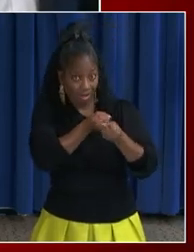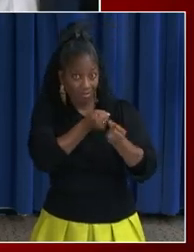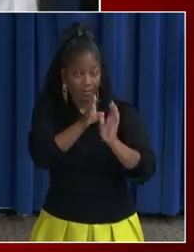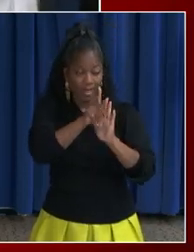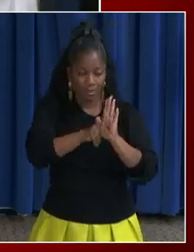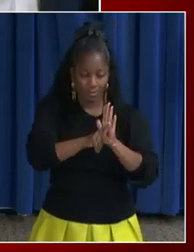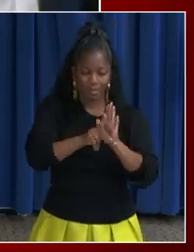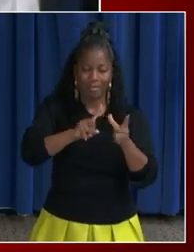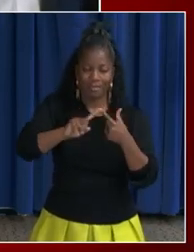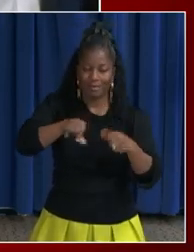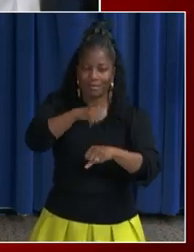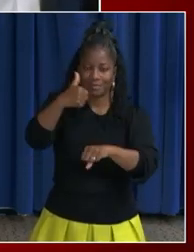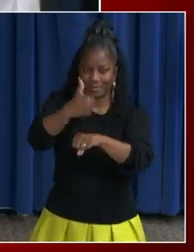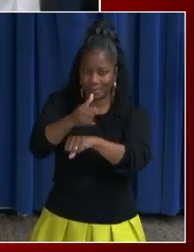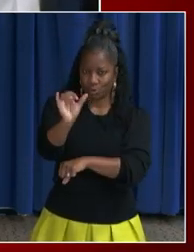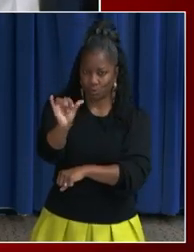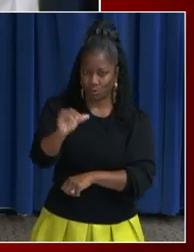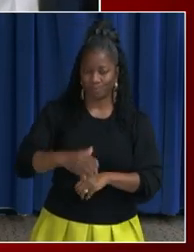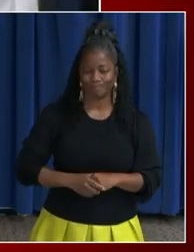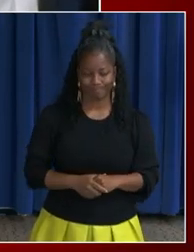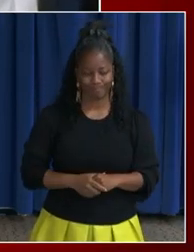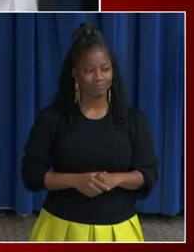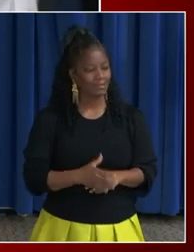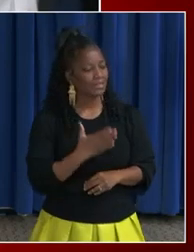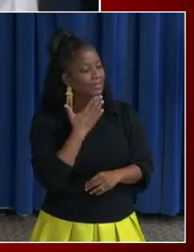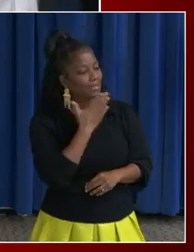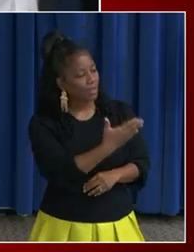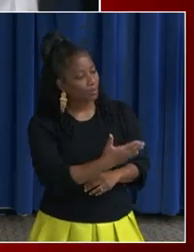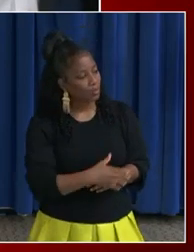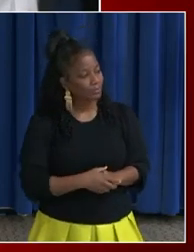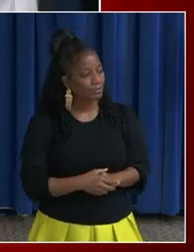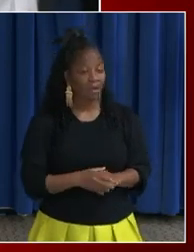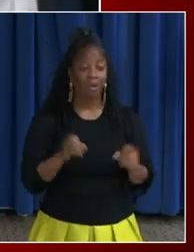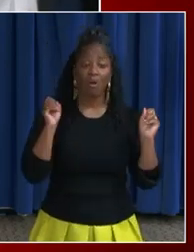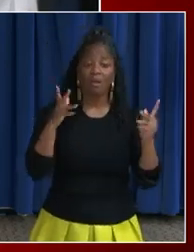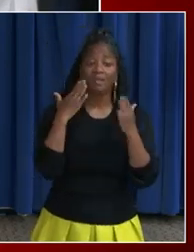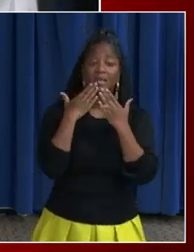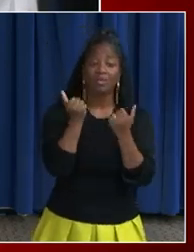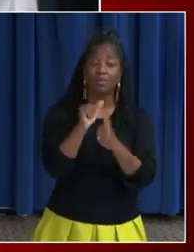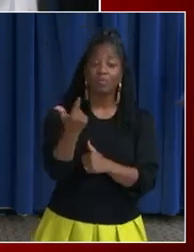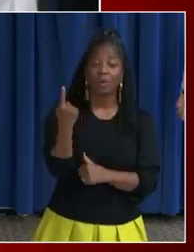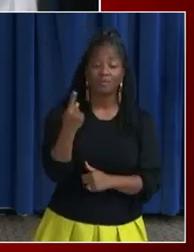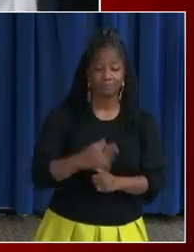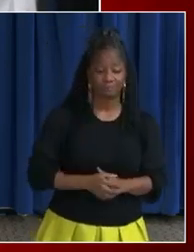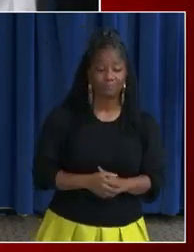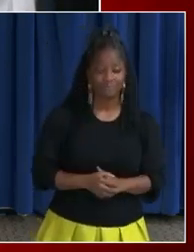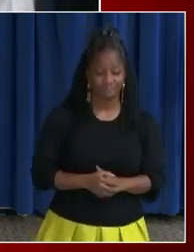implement them. Thank you. Okay, thank you, everybody.